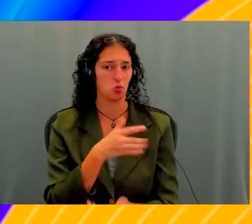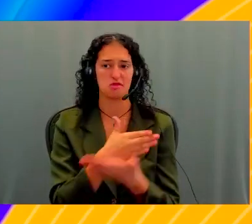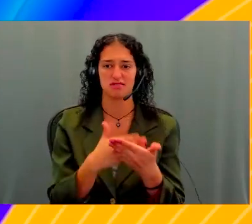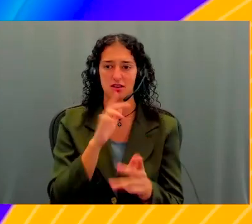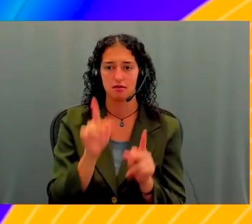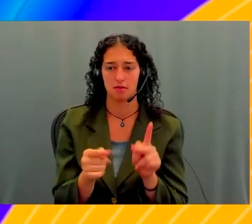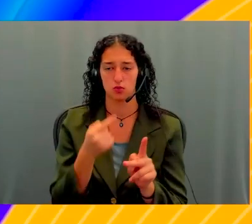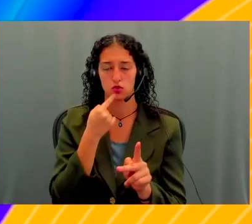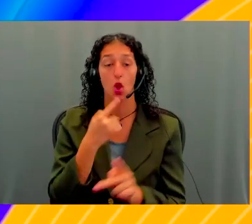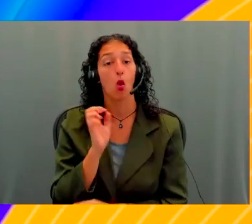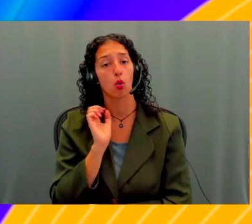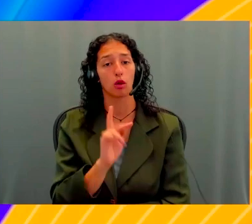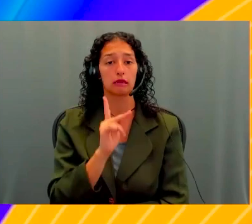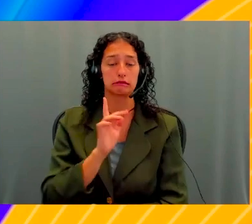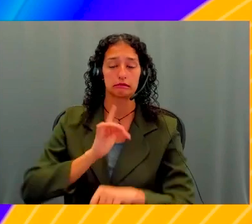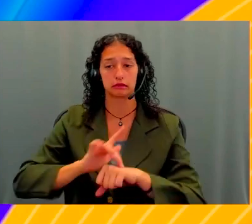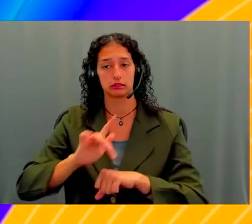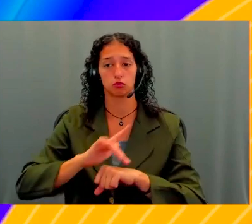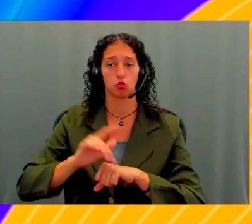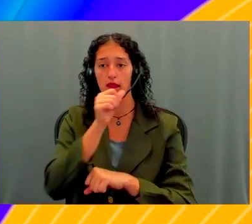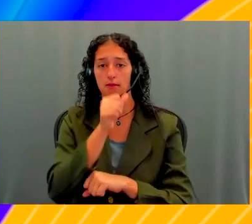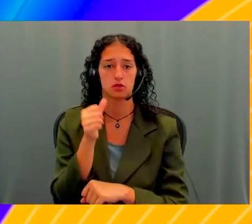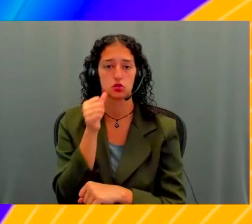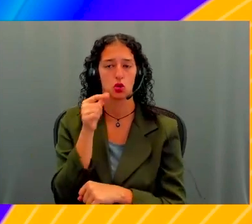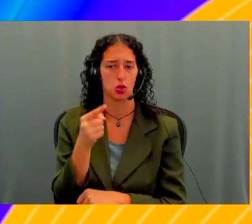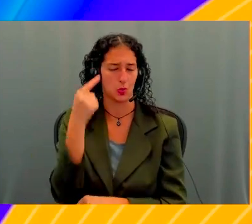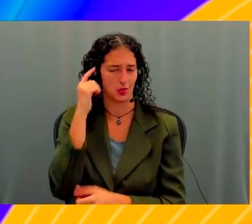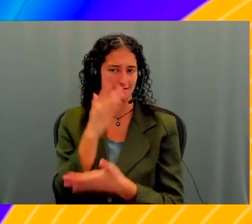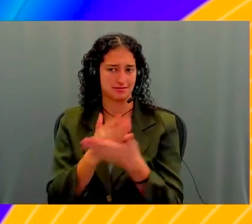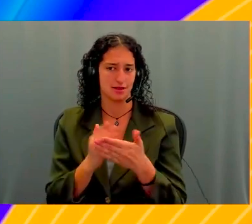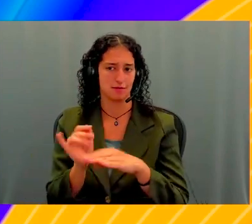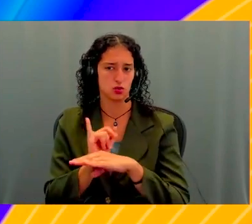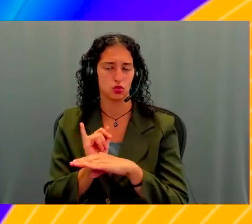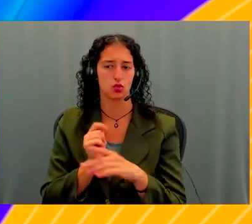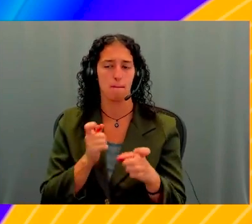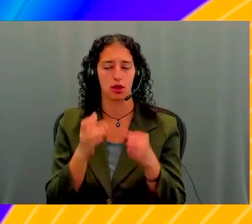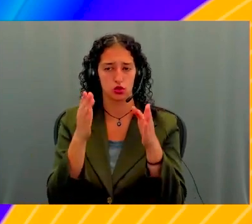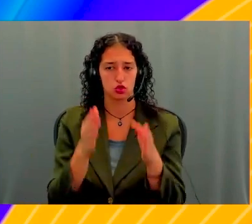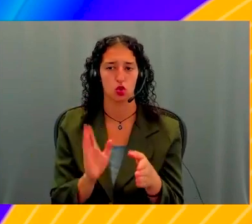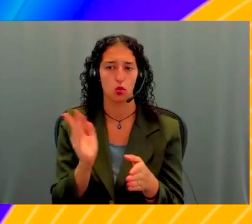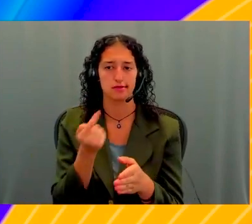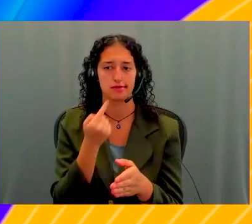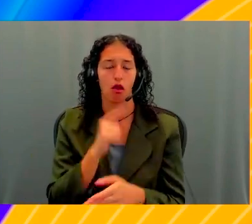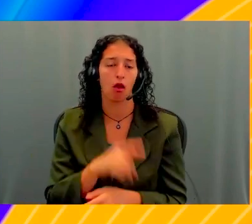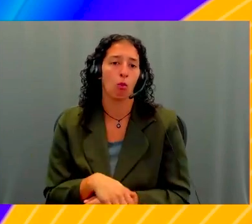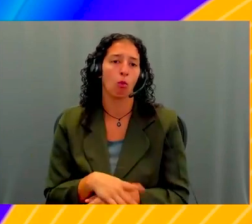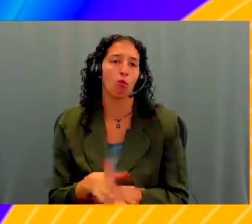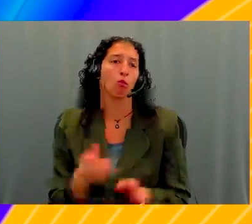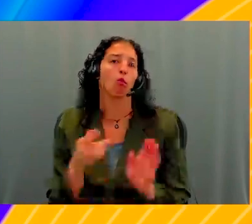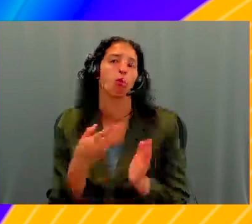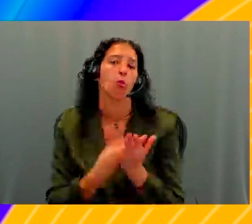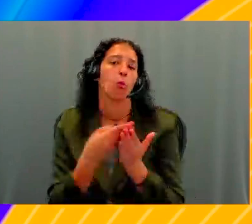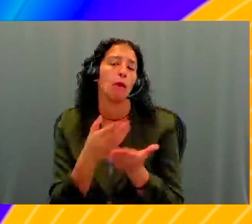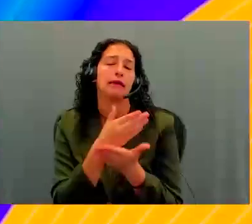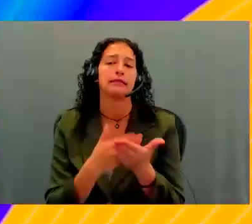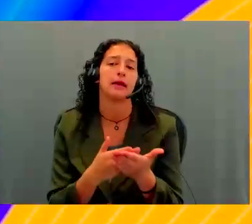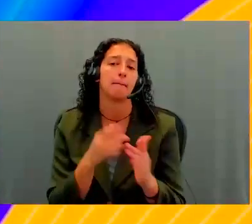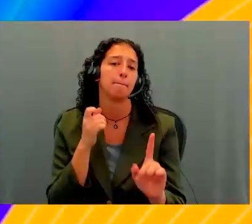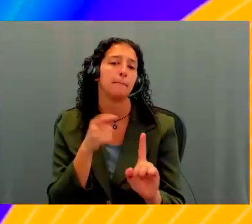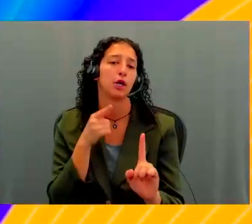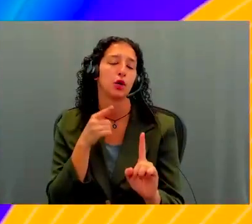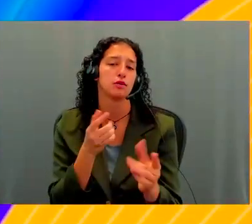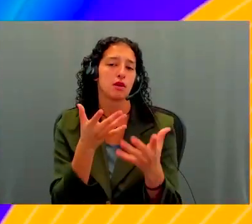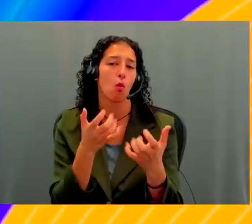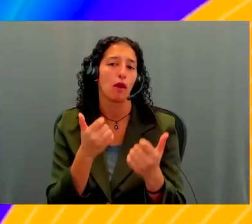on Amazon.com, and you think some industrial manager is going to be like, oh, I'm going to buy some Yep. monitors that are yeah. going to try to save Yep. lives on Amazon.com